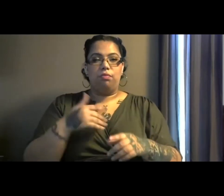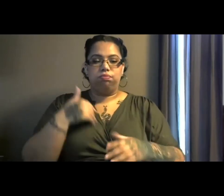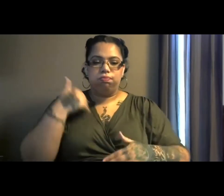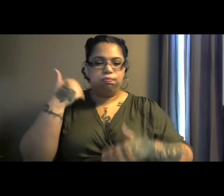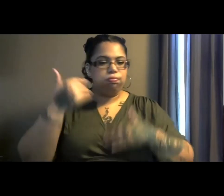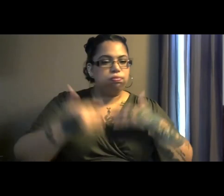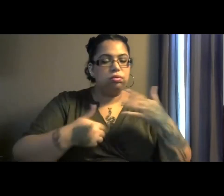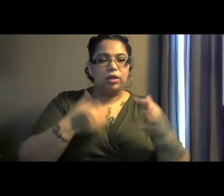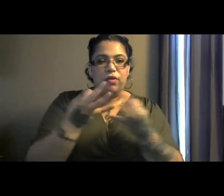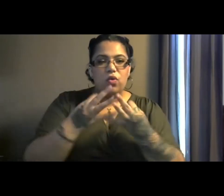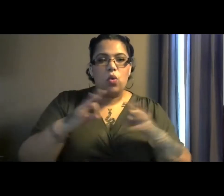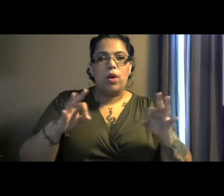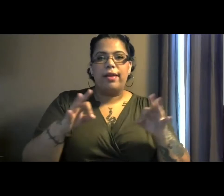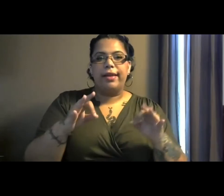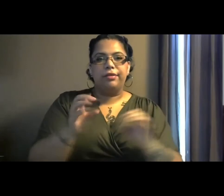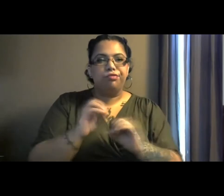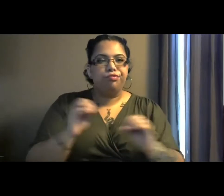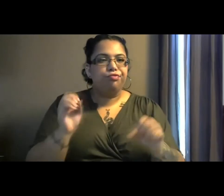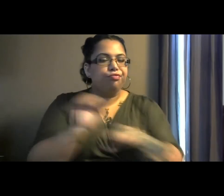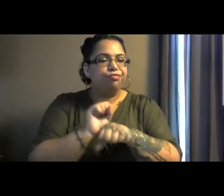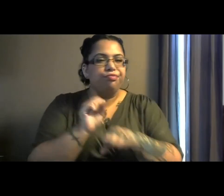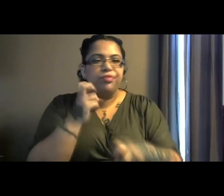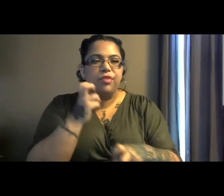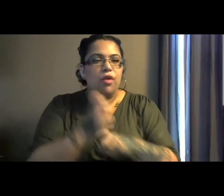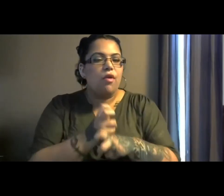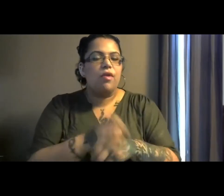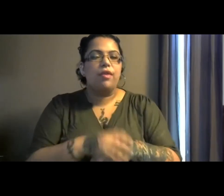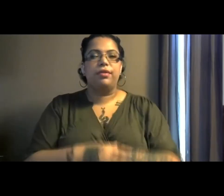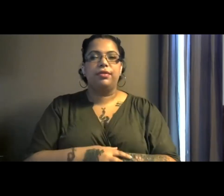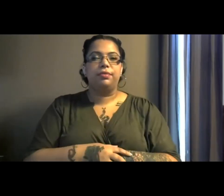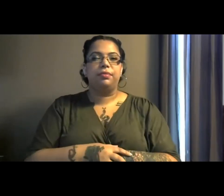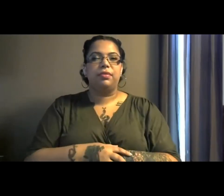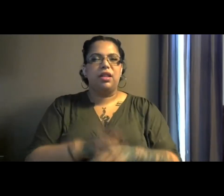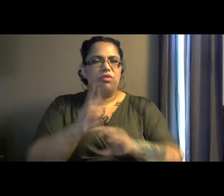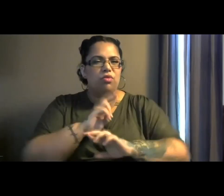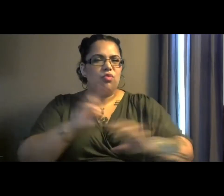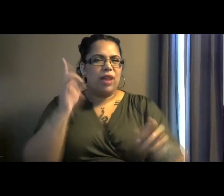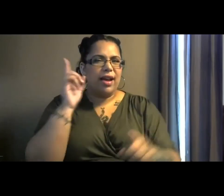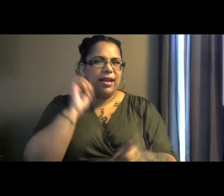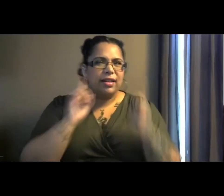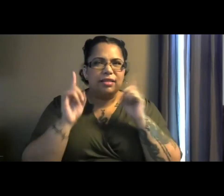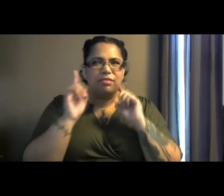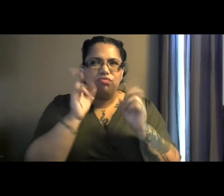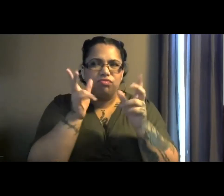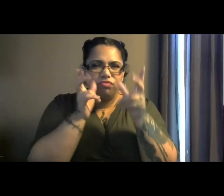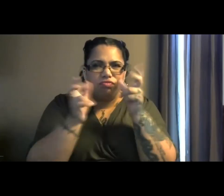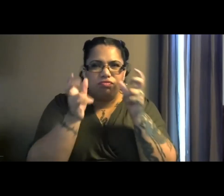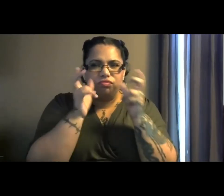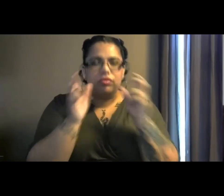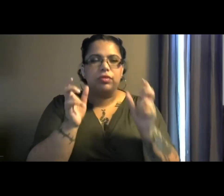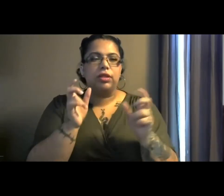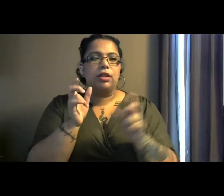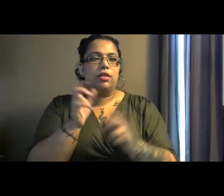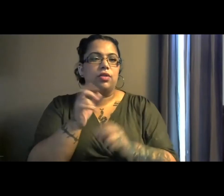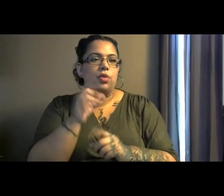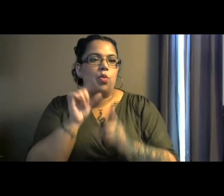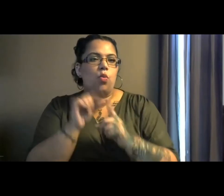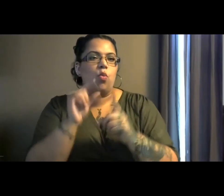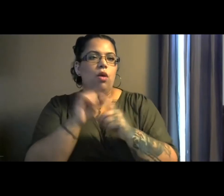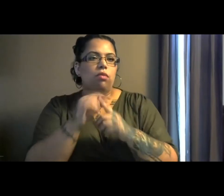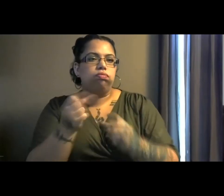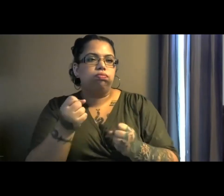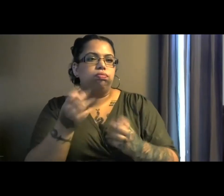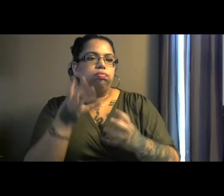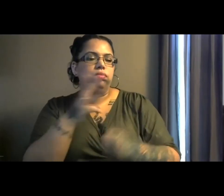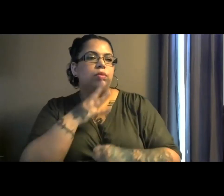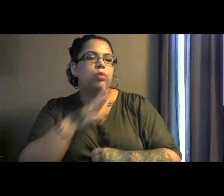falls on fertile ears that are listening to the word spoken